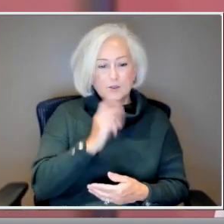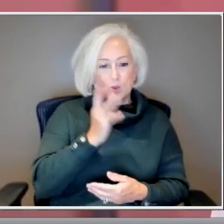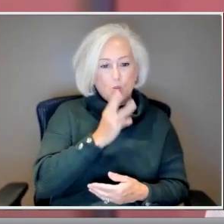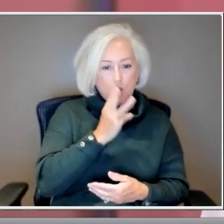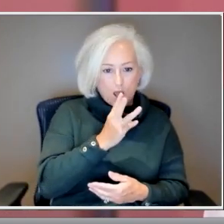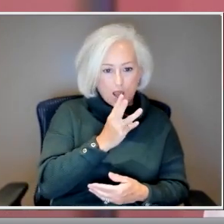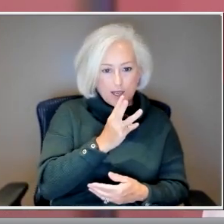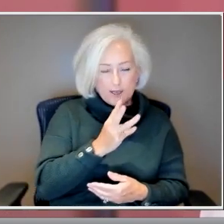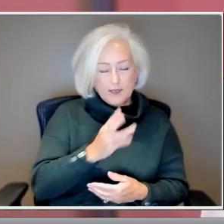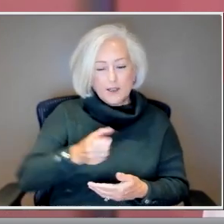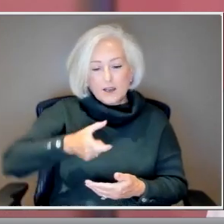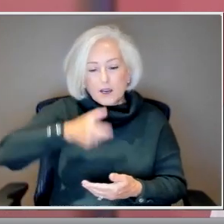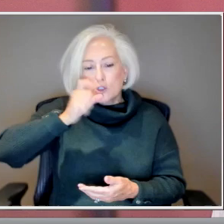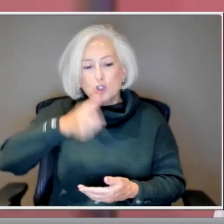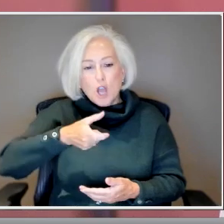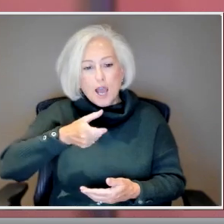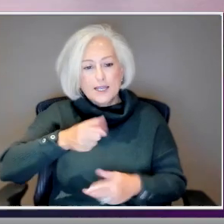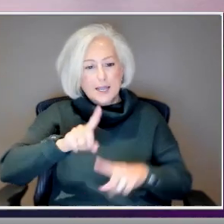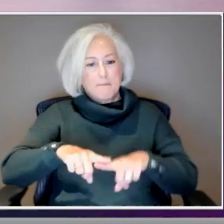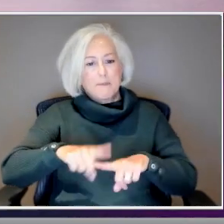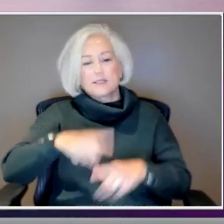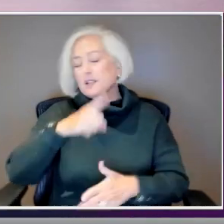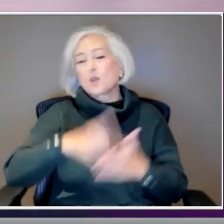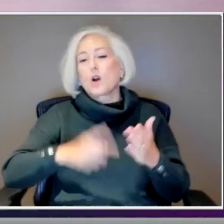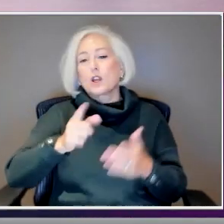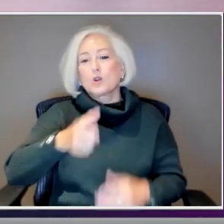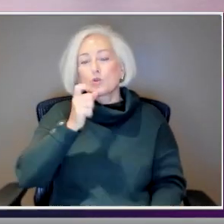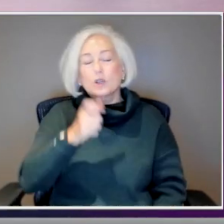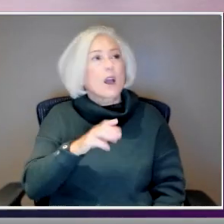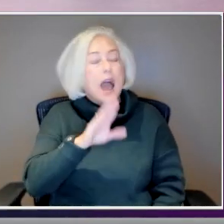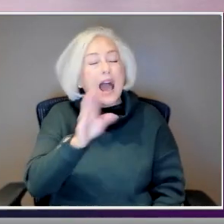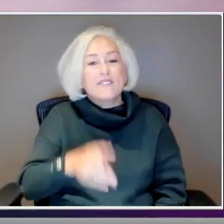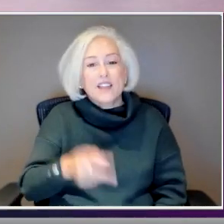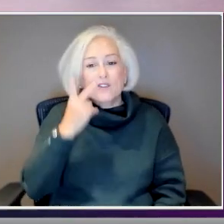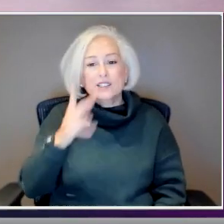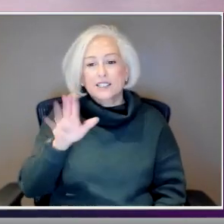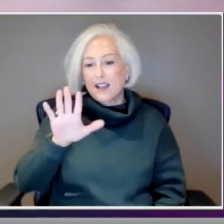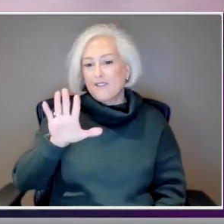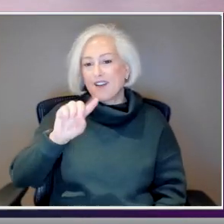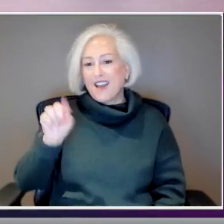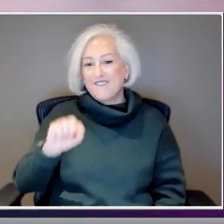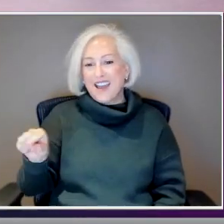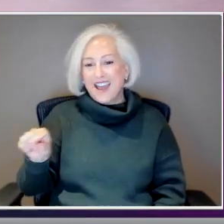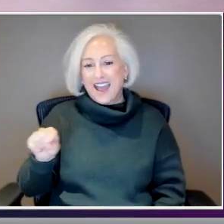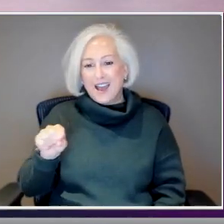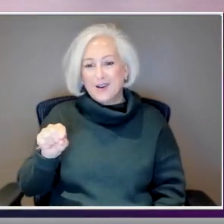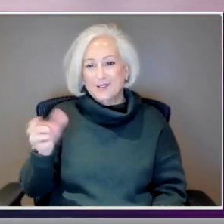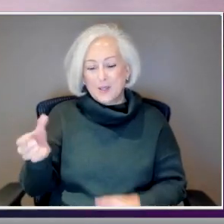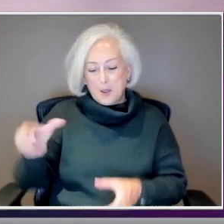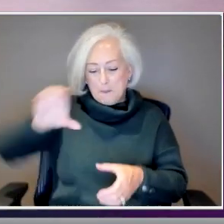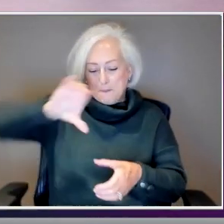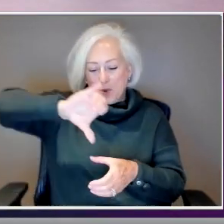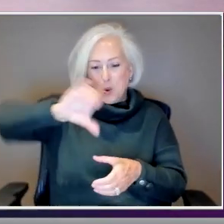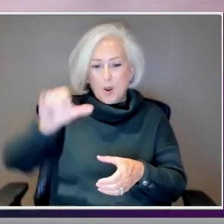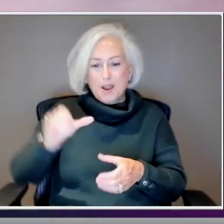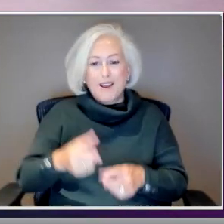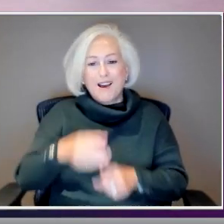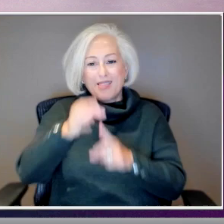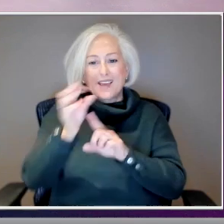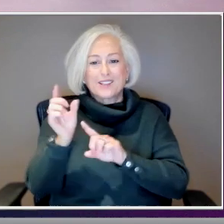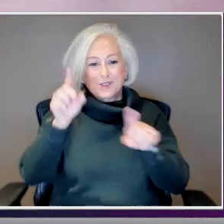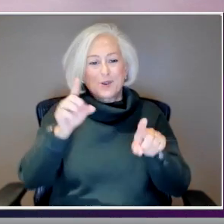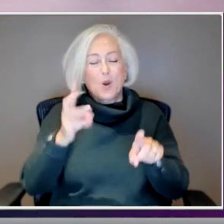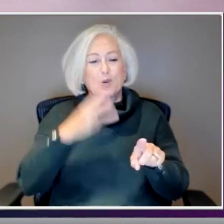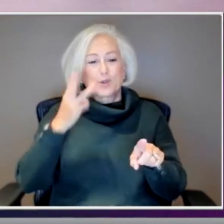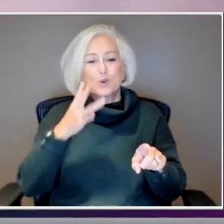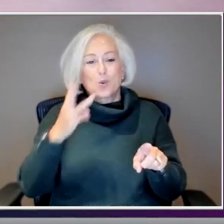It's different depending on what you're drinking. I've never seen a 5-ounce pour, by the way. Unless you're at a winery and they're just pouring little